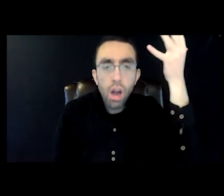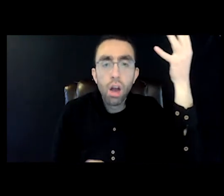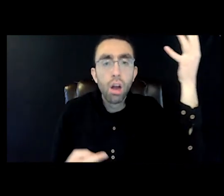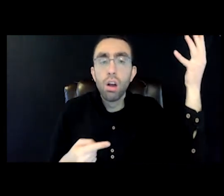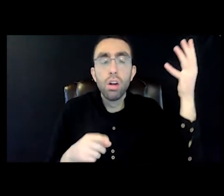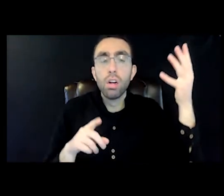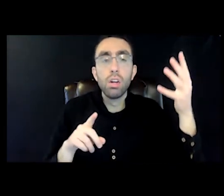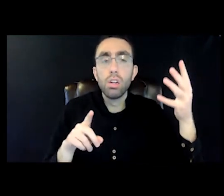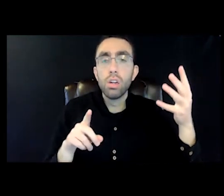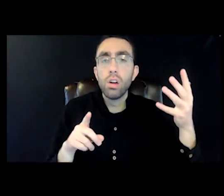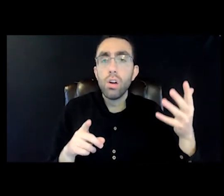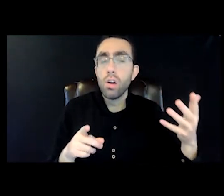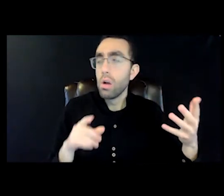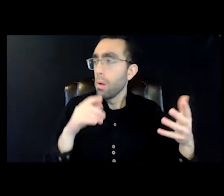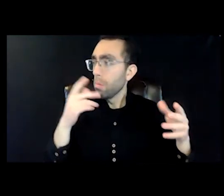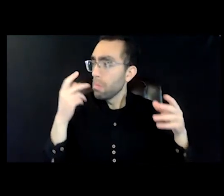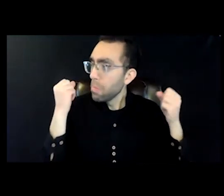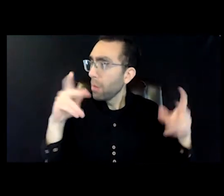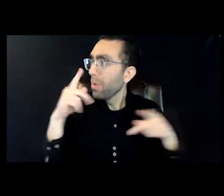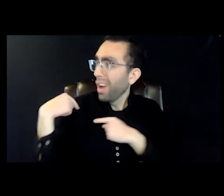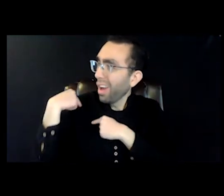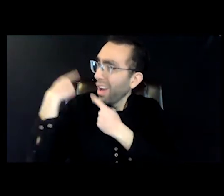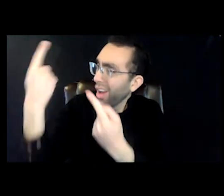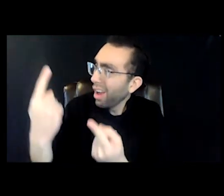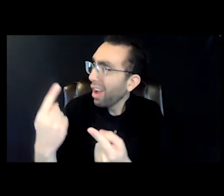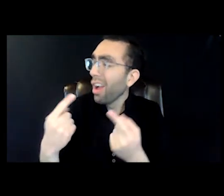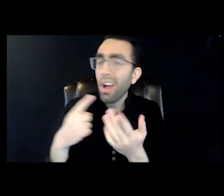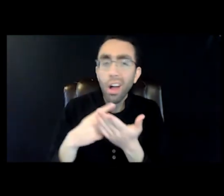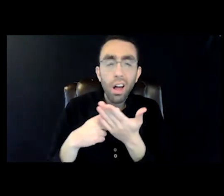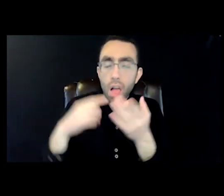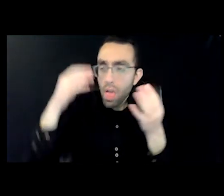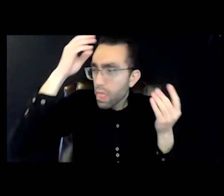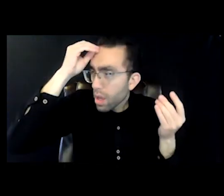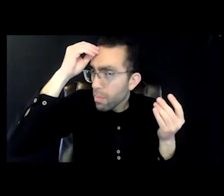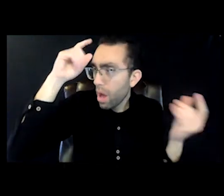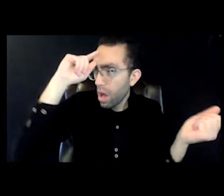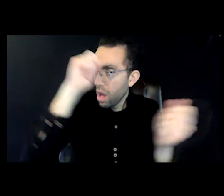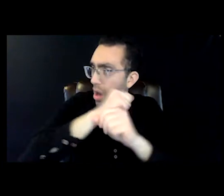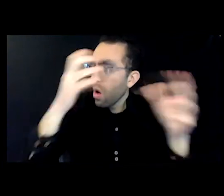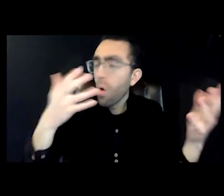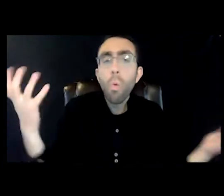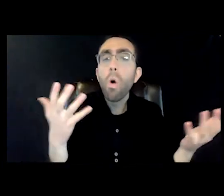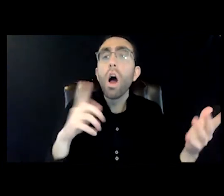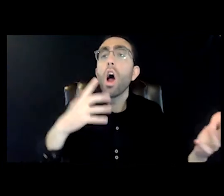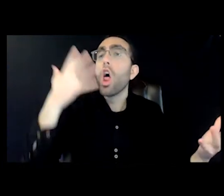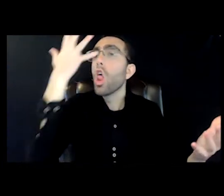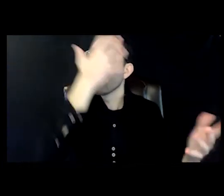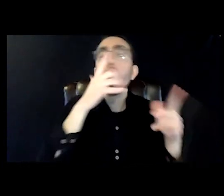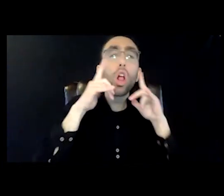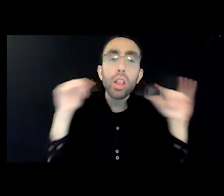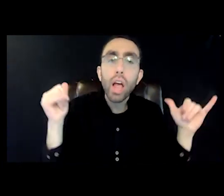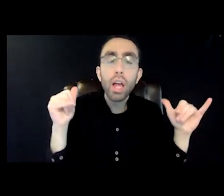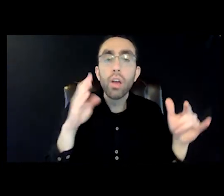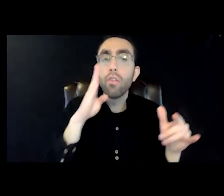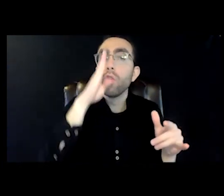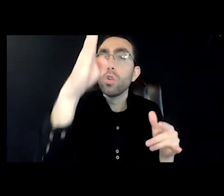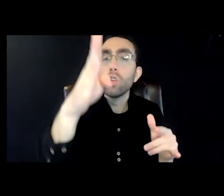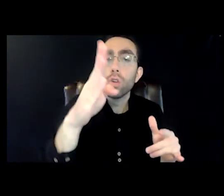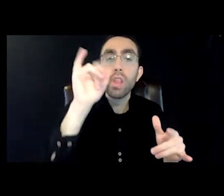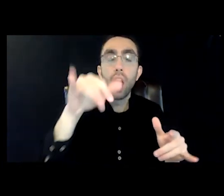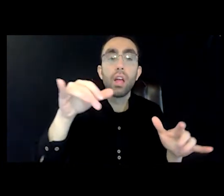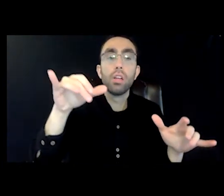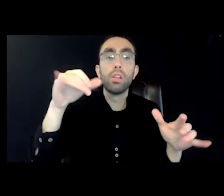what a collective and free and liberated and supportive and resilient future looks like for a long